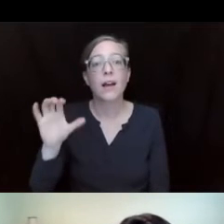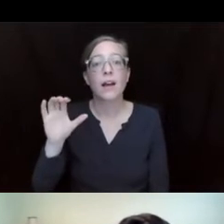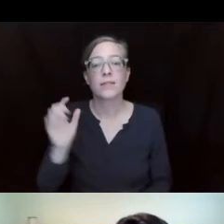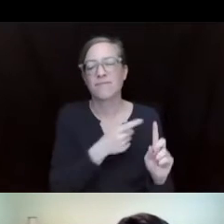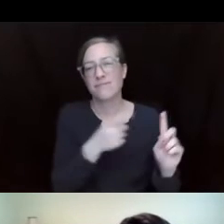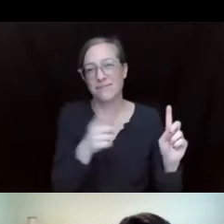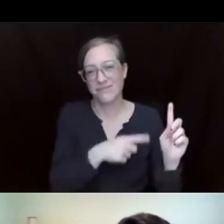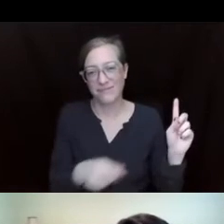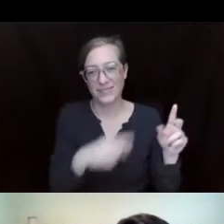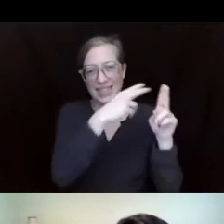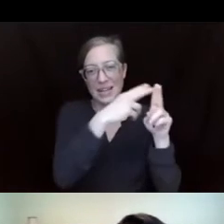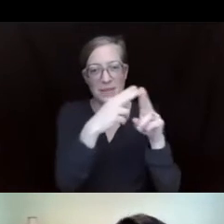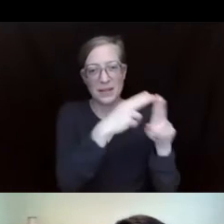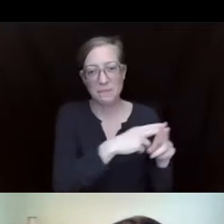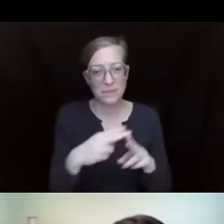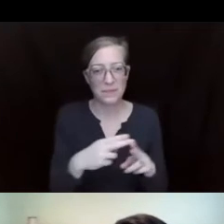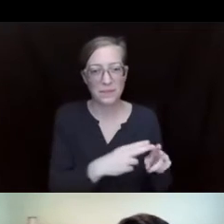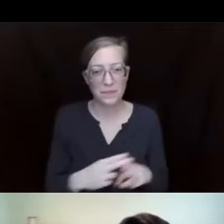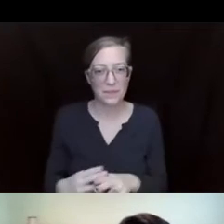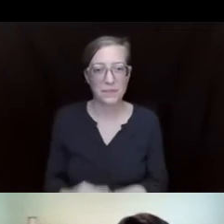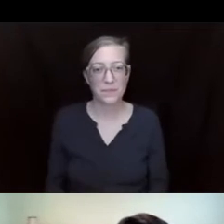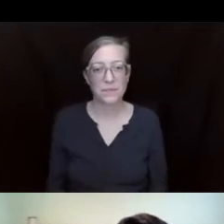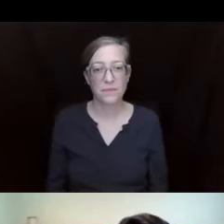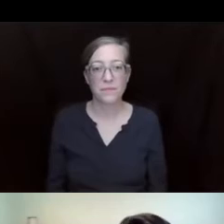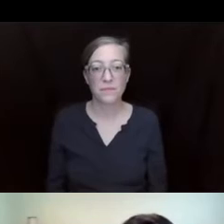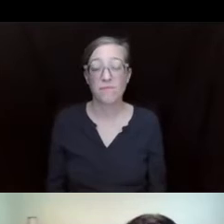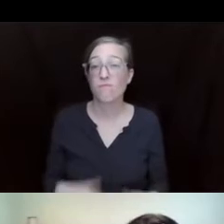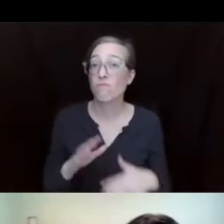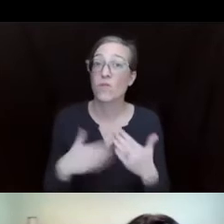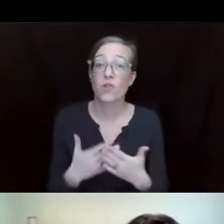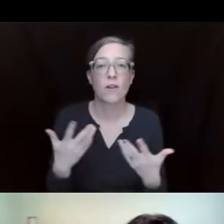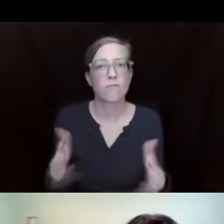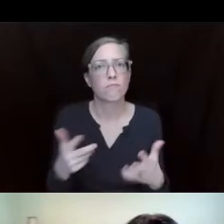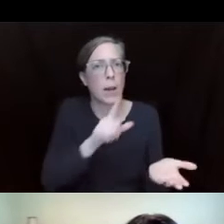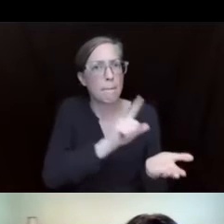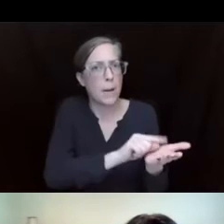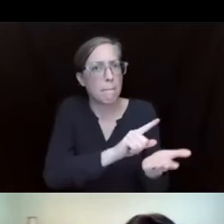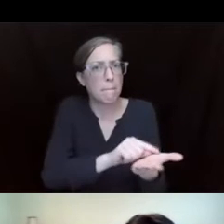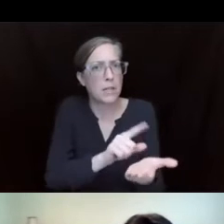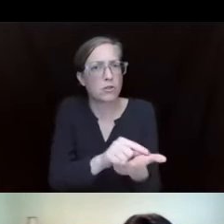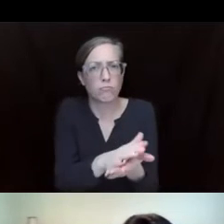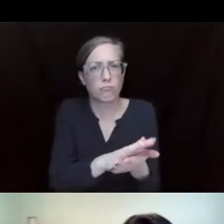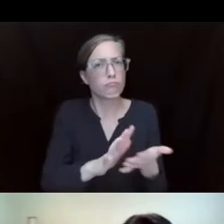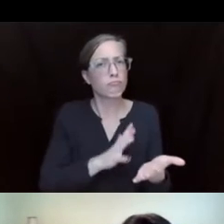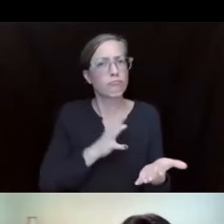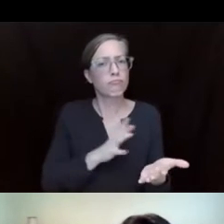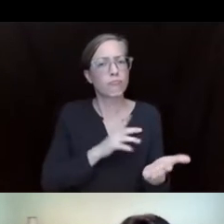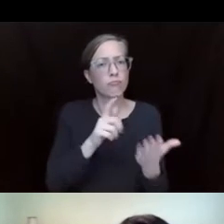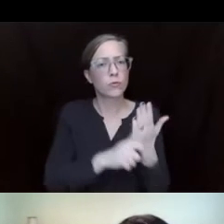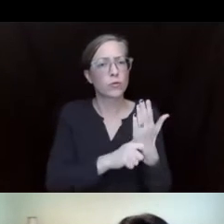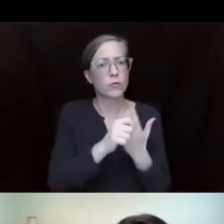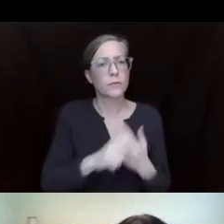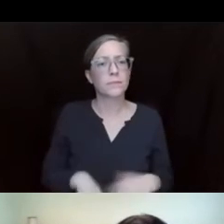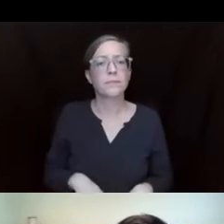undergraduate students, and all of them had published their work in very nice journal. I also have a very nice collaborator, Dr.